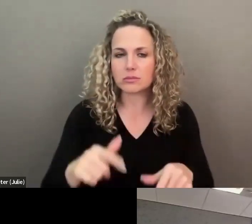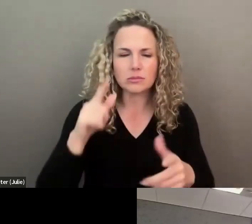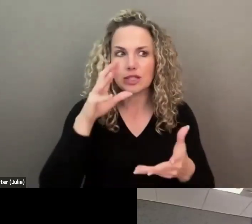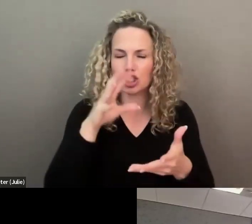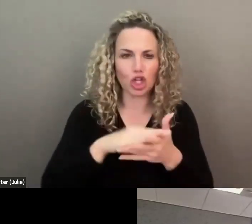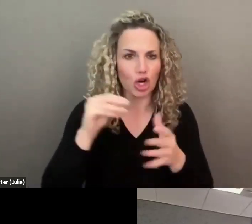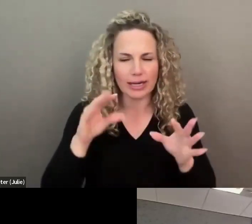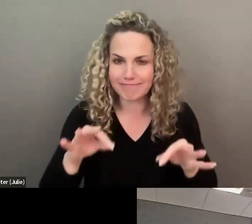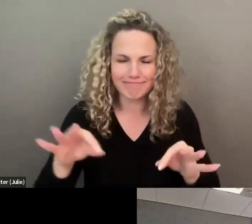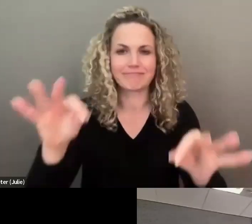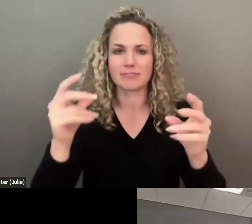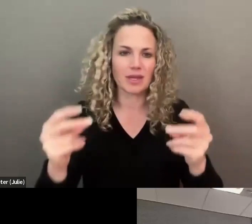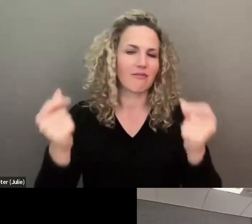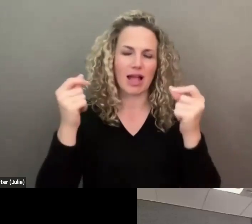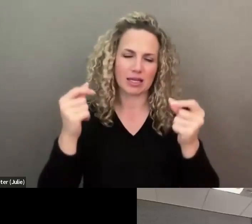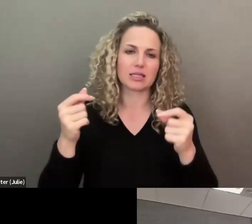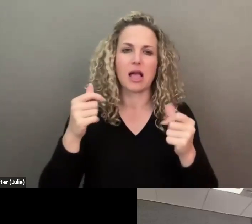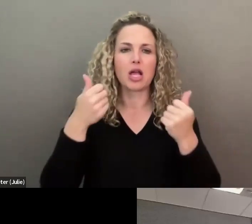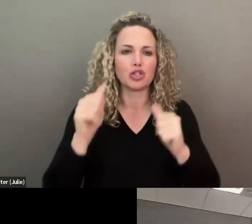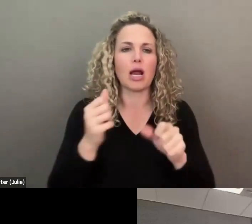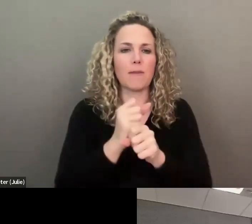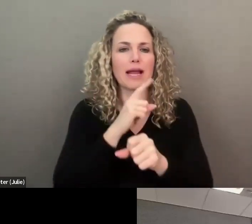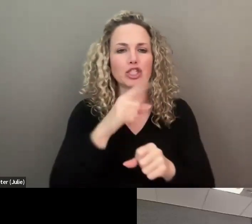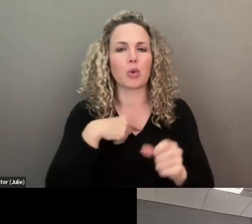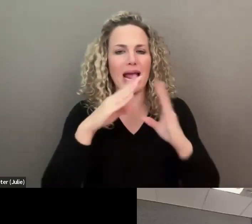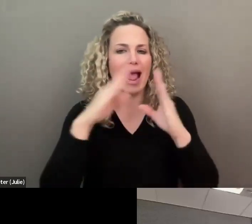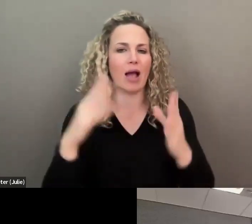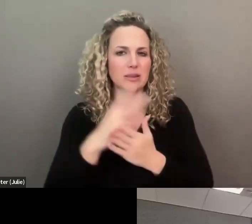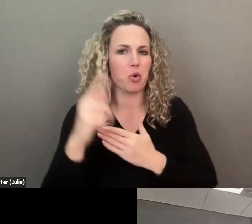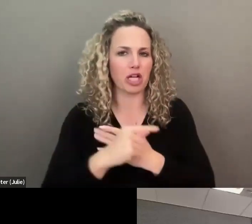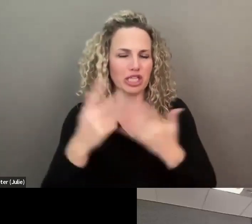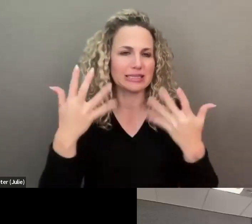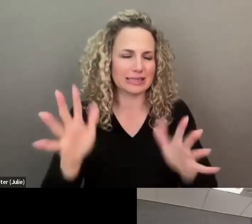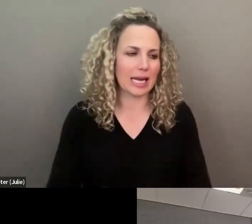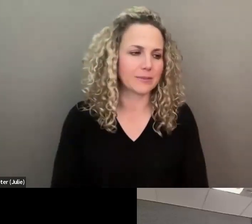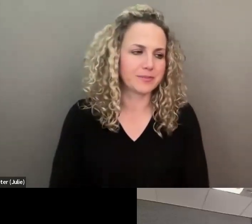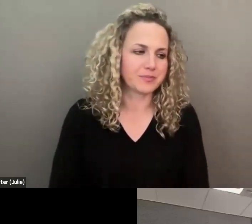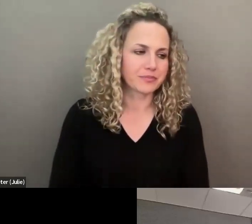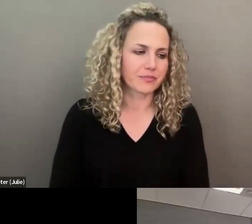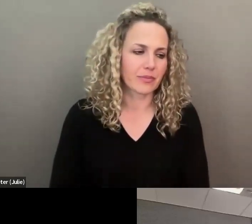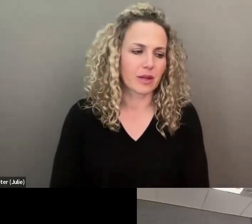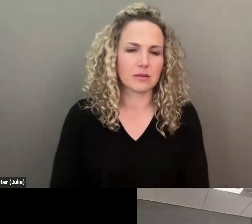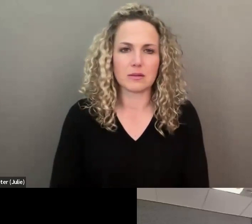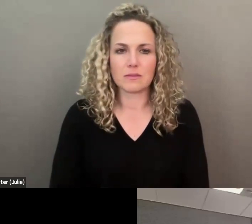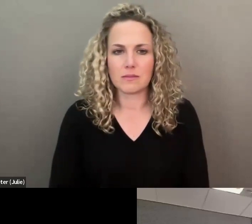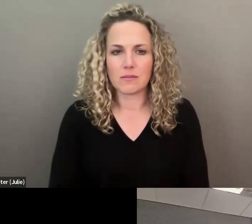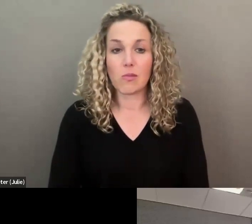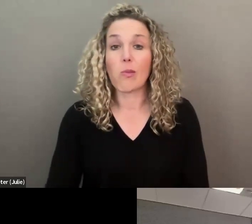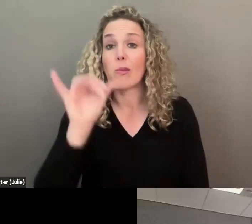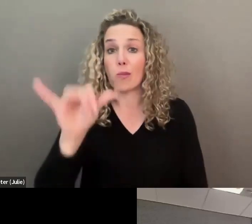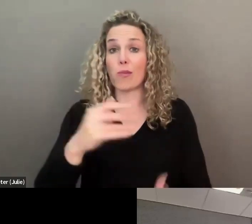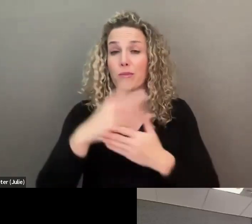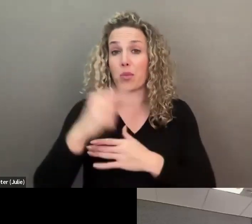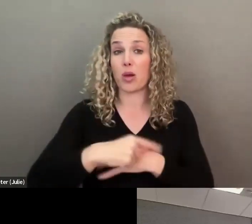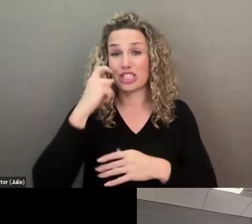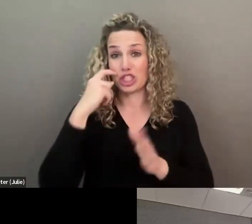speed, like we kind of all are, to try to ensure that we can get these housing projects done. With that being said, that project that we just